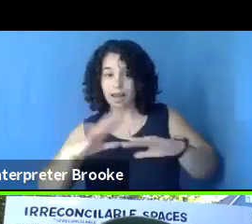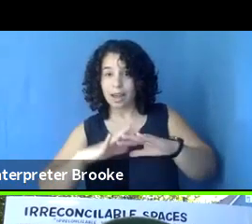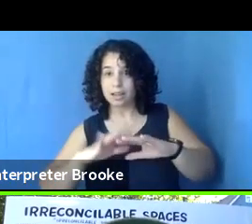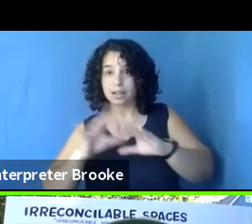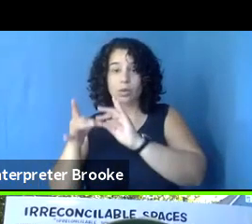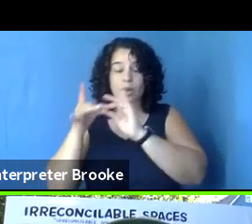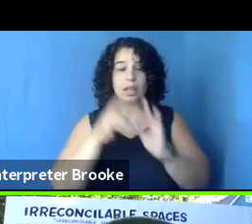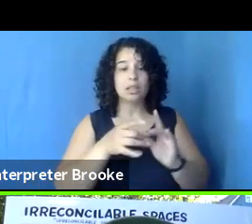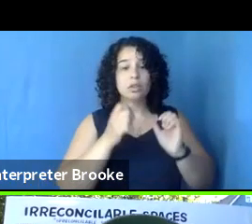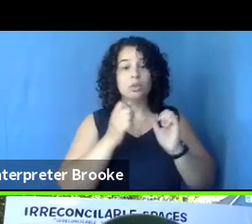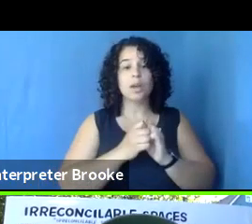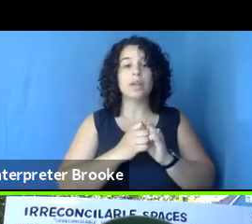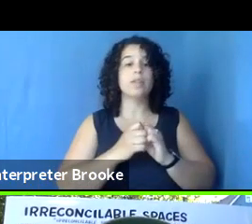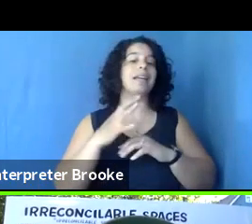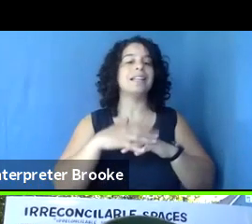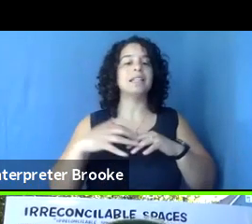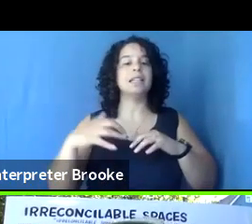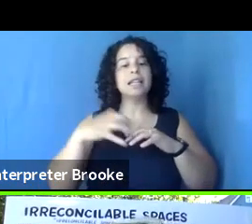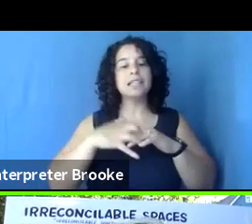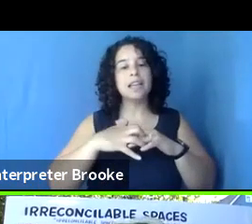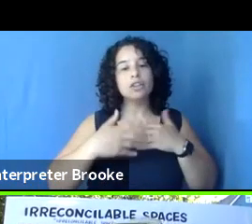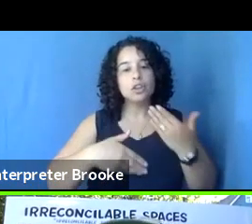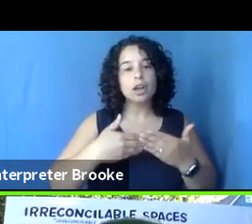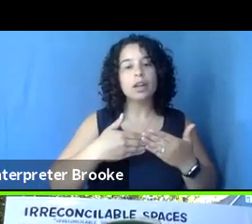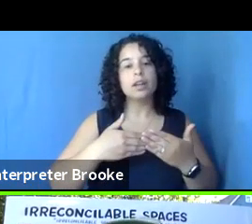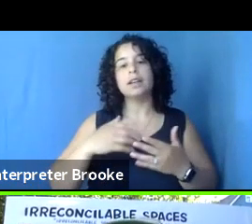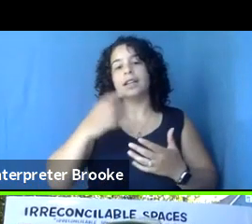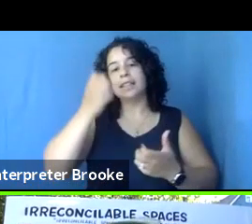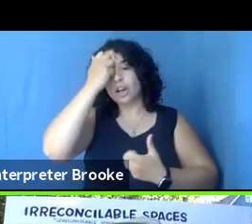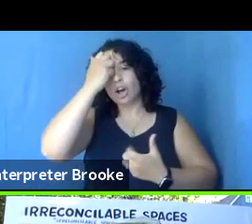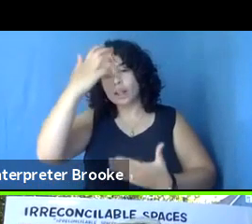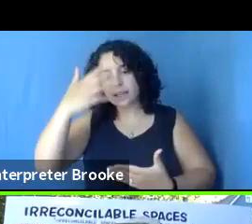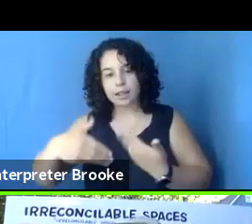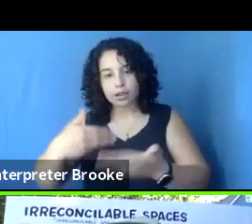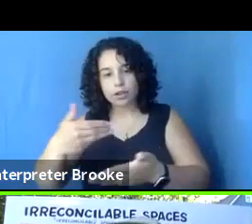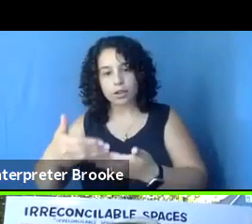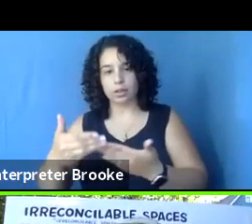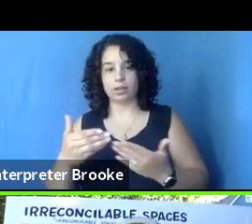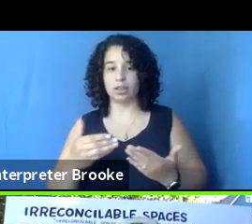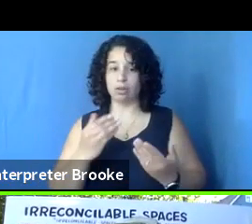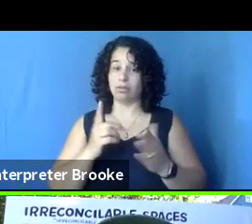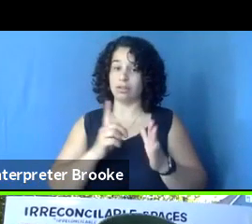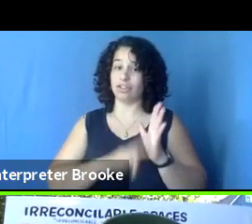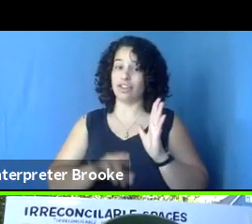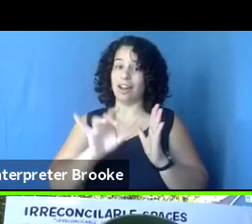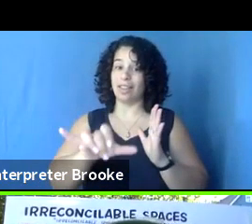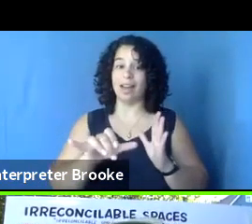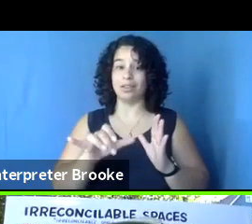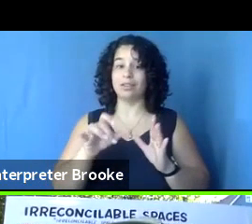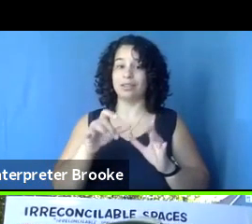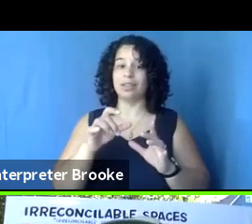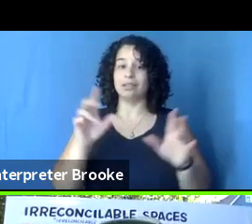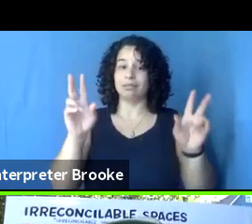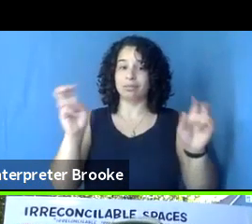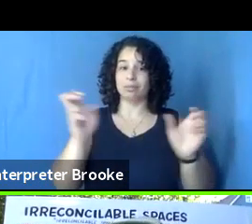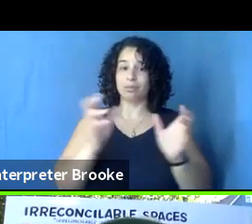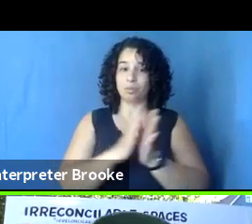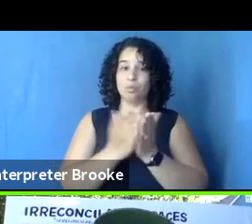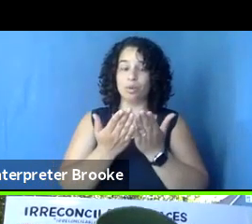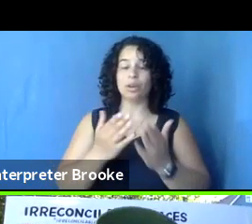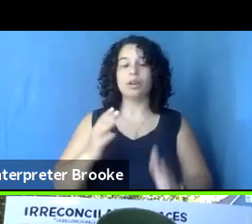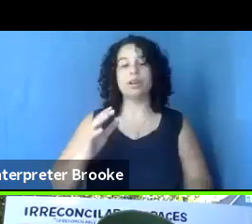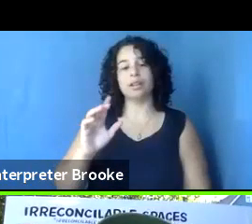indigenization and decolonization. And so plugging that, check that out, Decolonize Now, Michelle